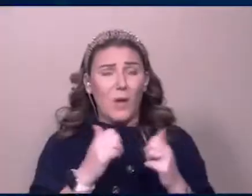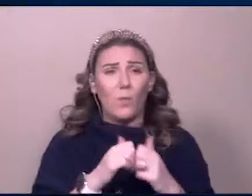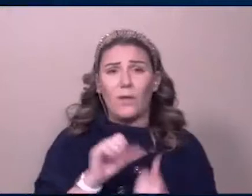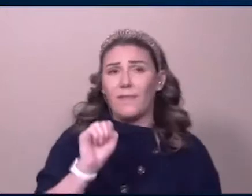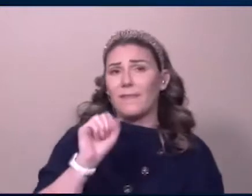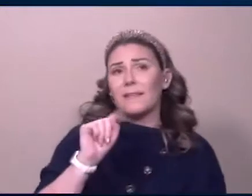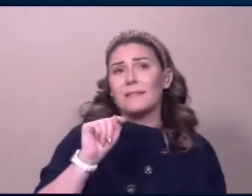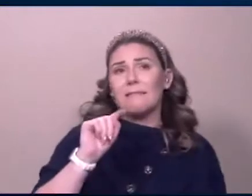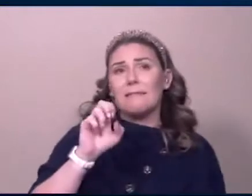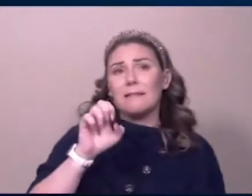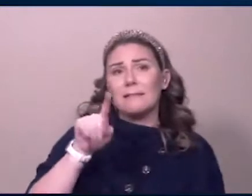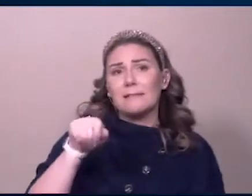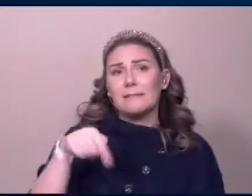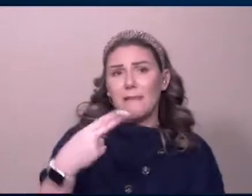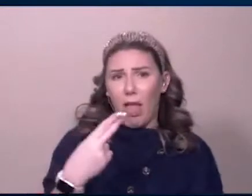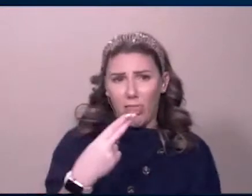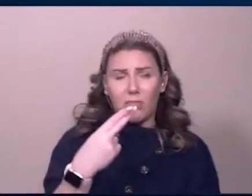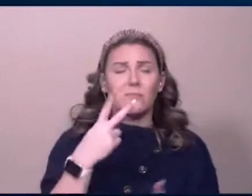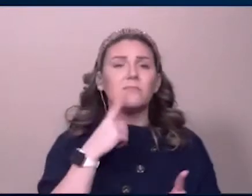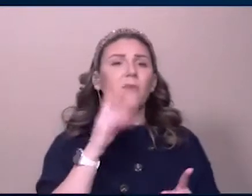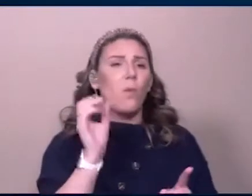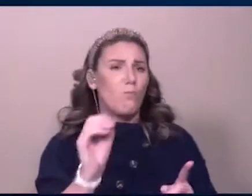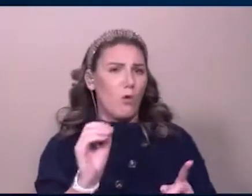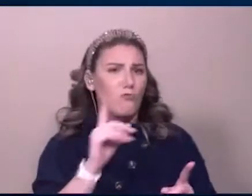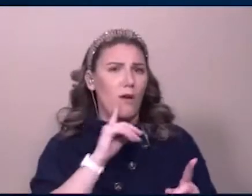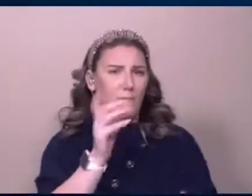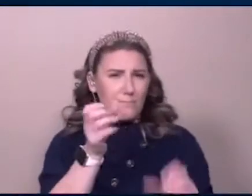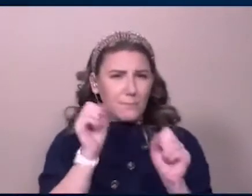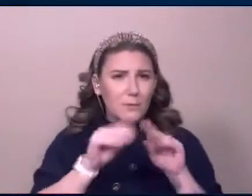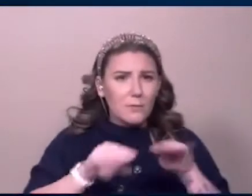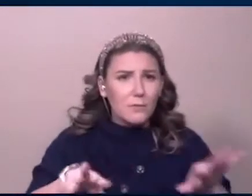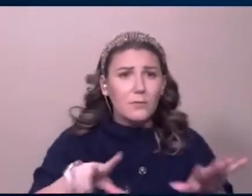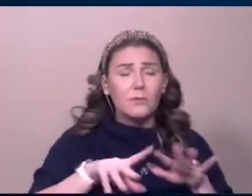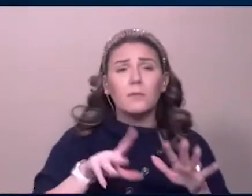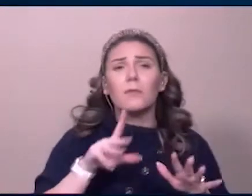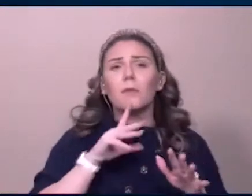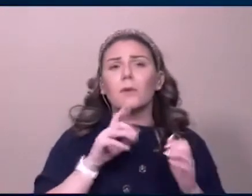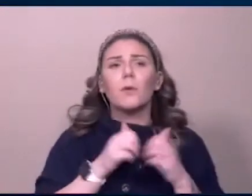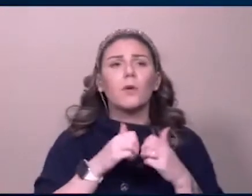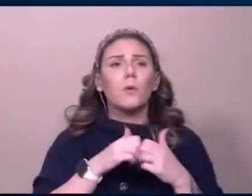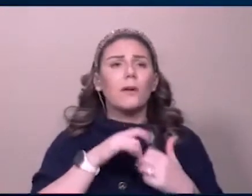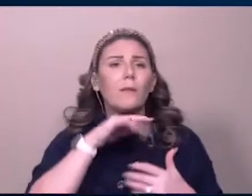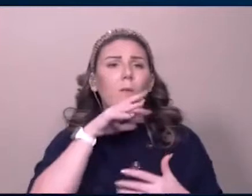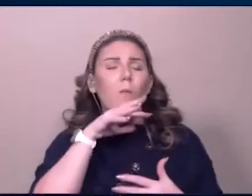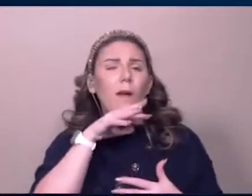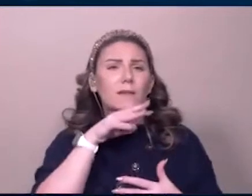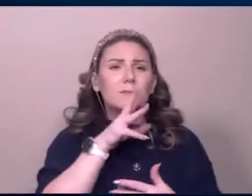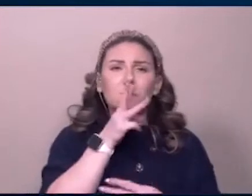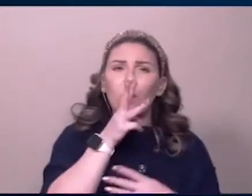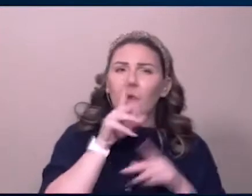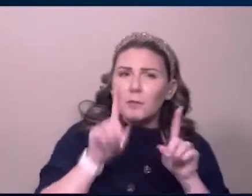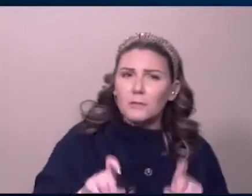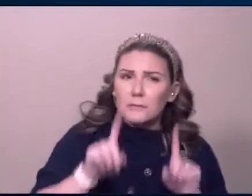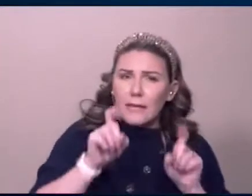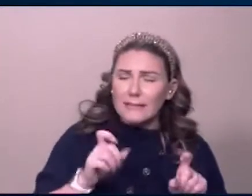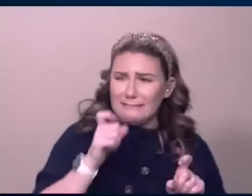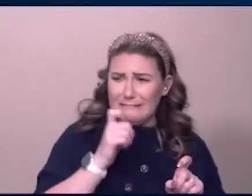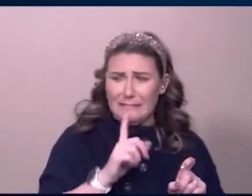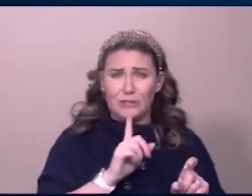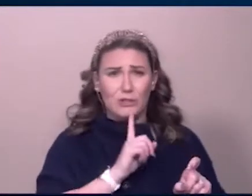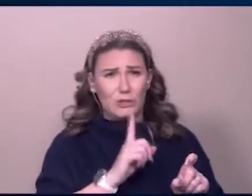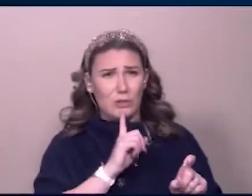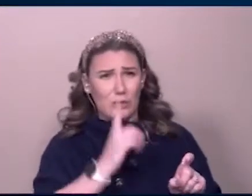thought about whether it's, or Jen or anybody actually, about wastewater testing? I don't think we're doing, that I'm aware of,